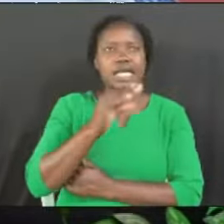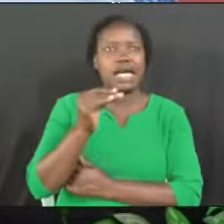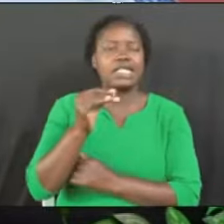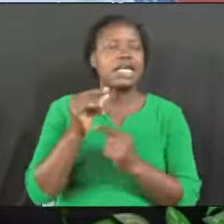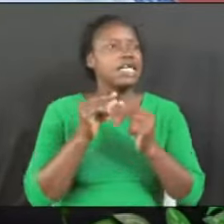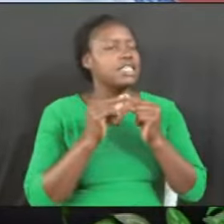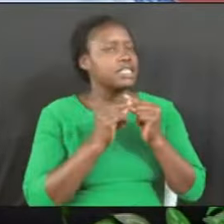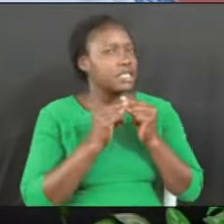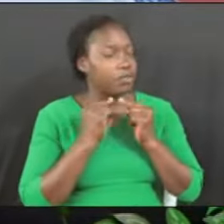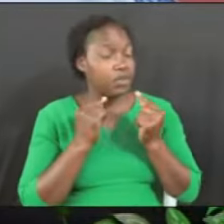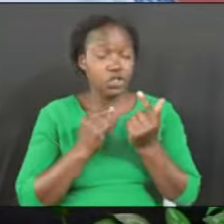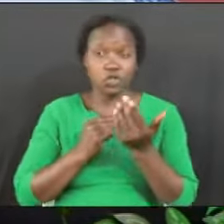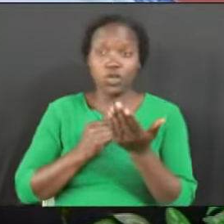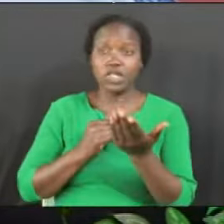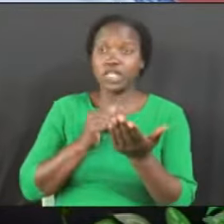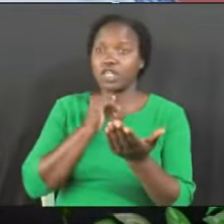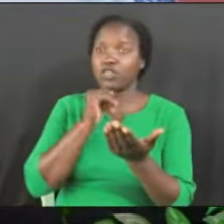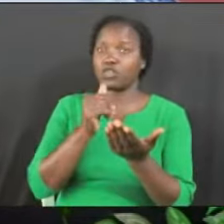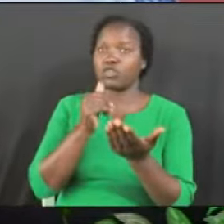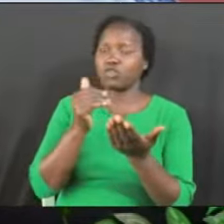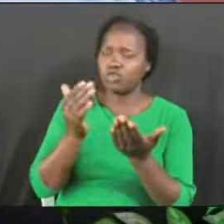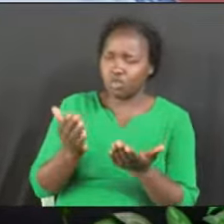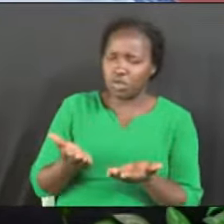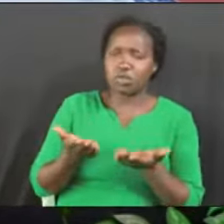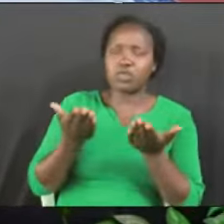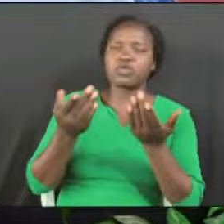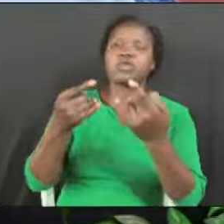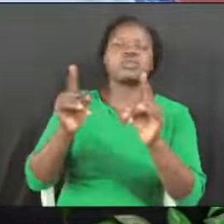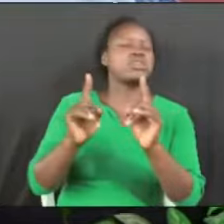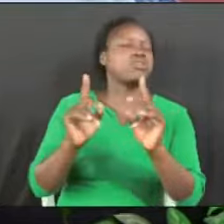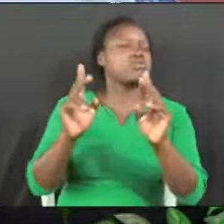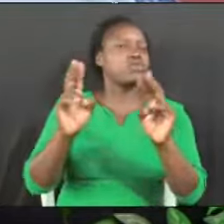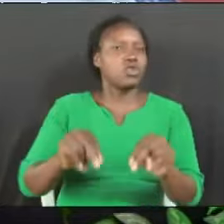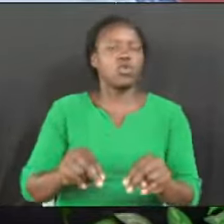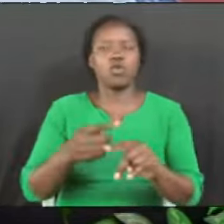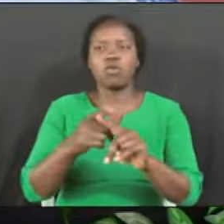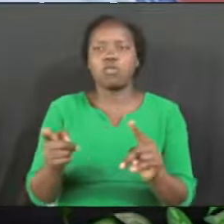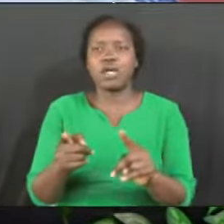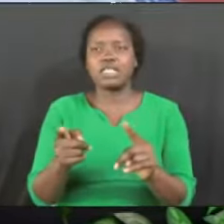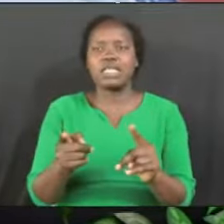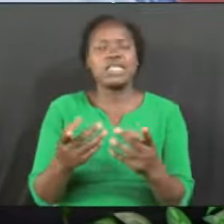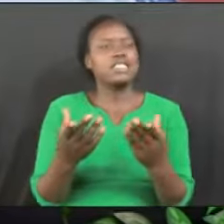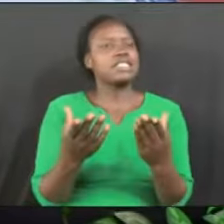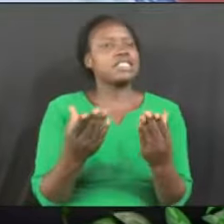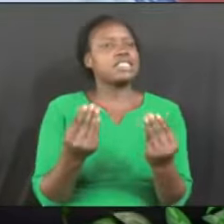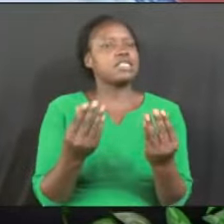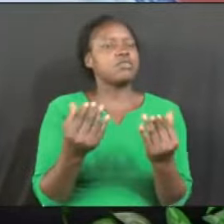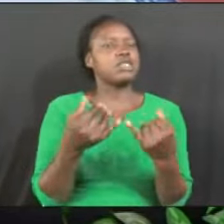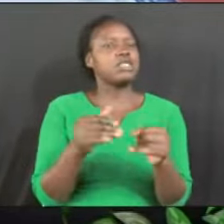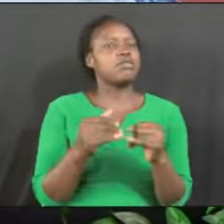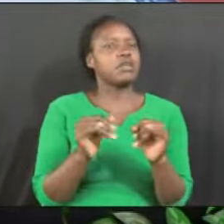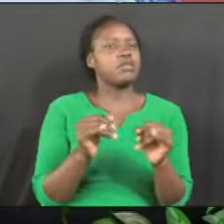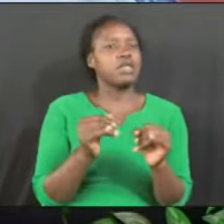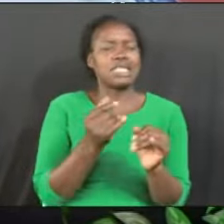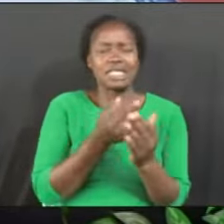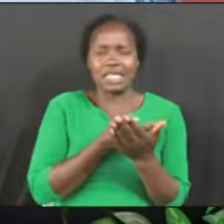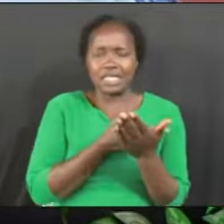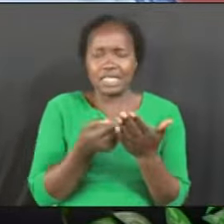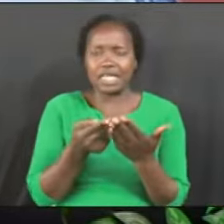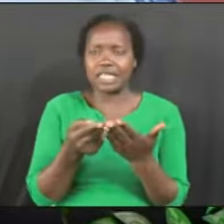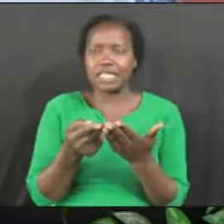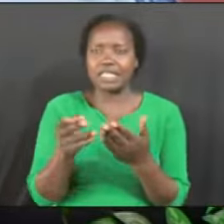priests were there not to exalt themselves, but to faithfully execute the sacred